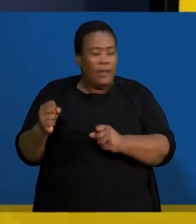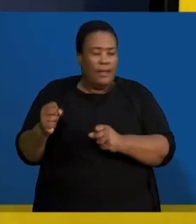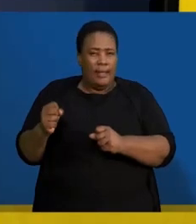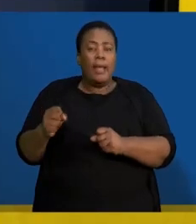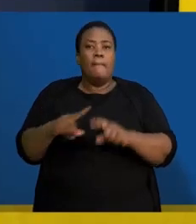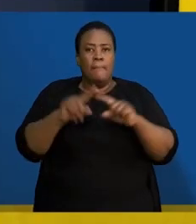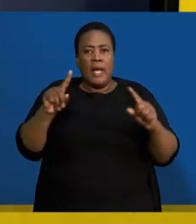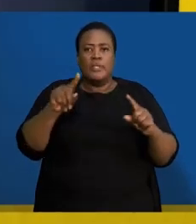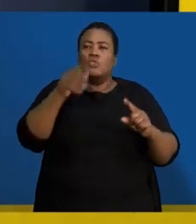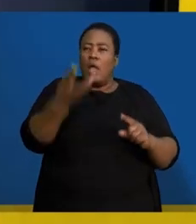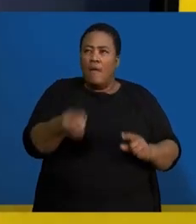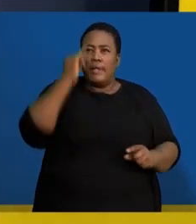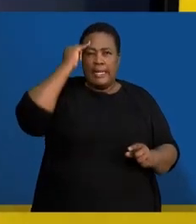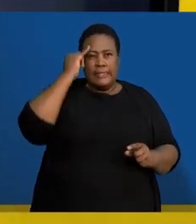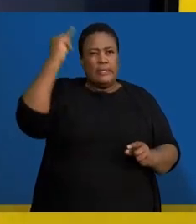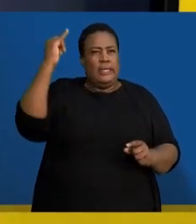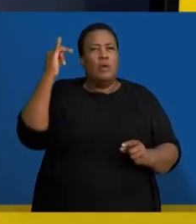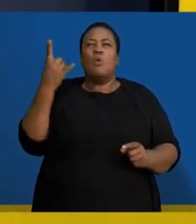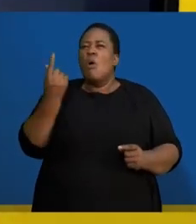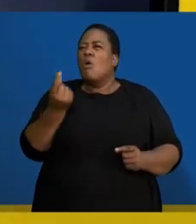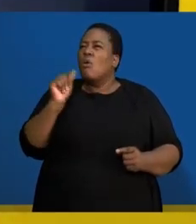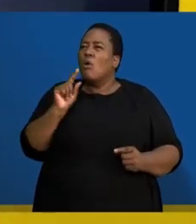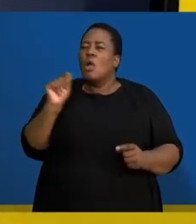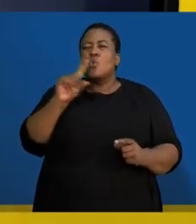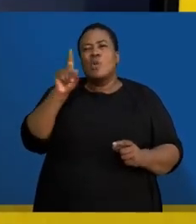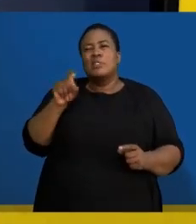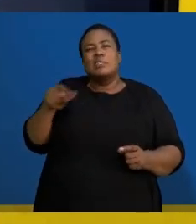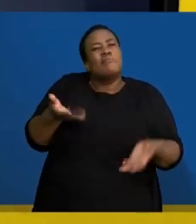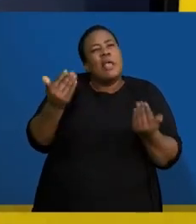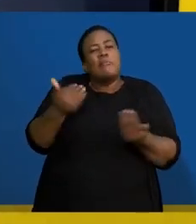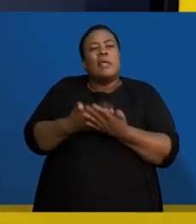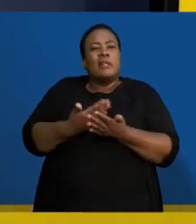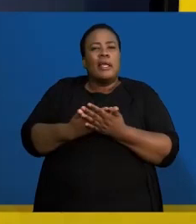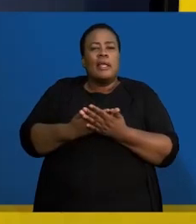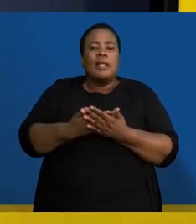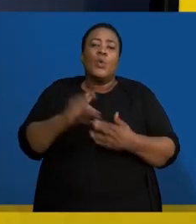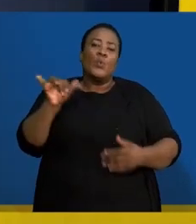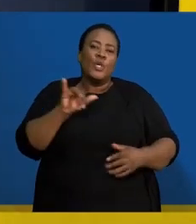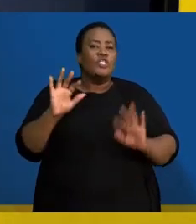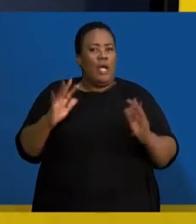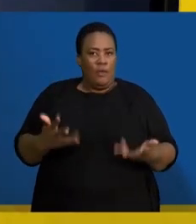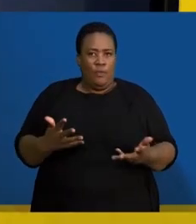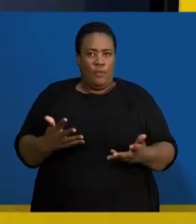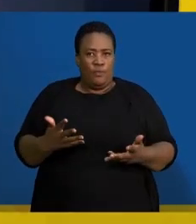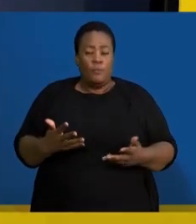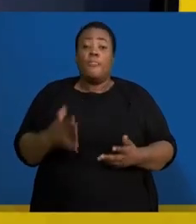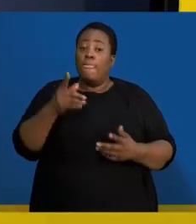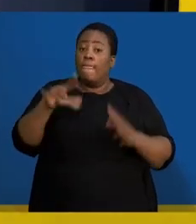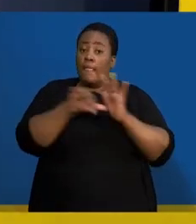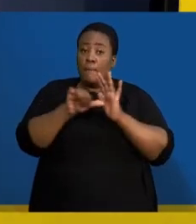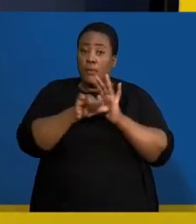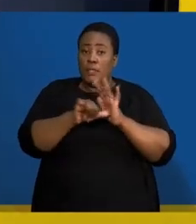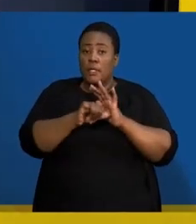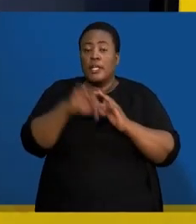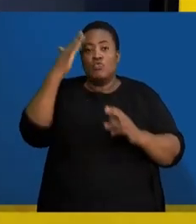you will get an idea of what type of questions to expect. So it's very important that you know that there